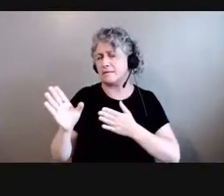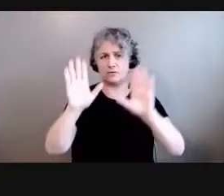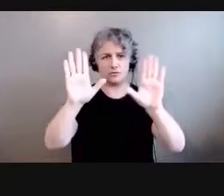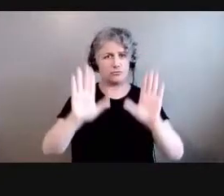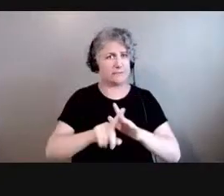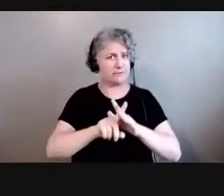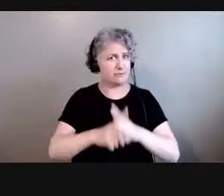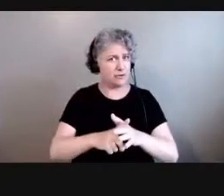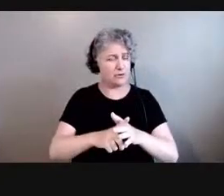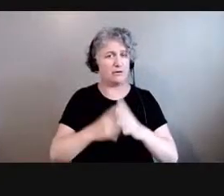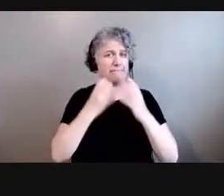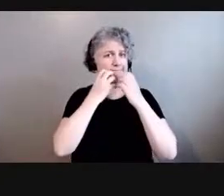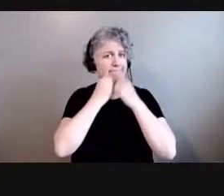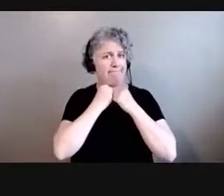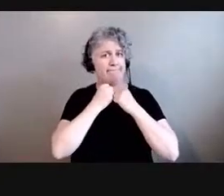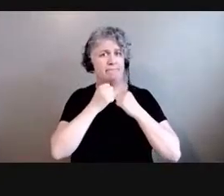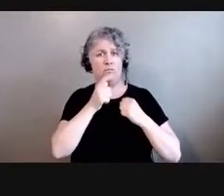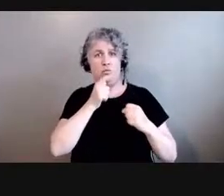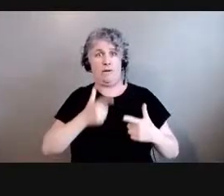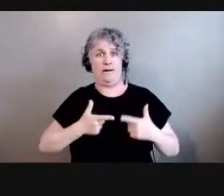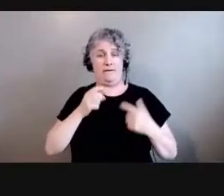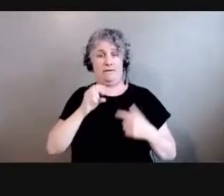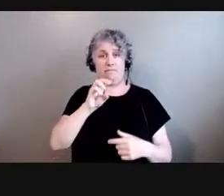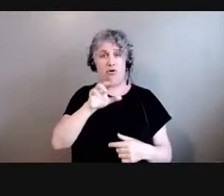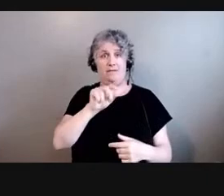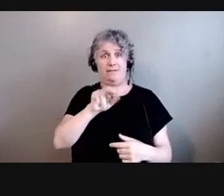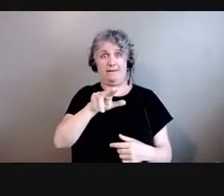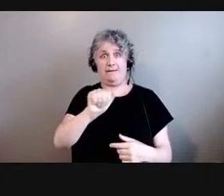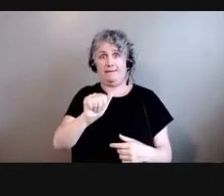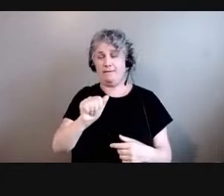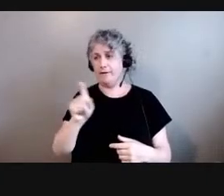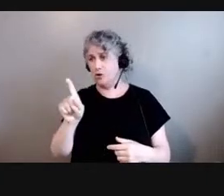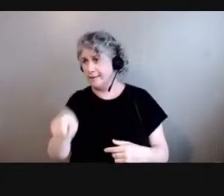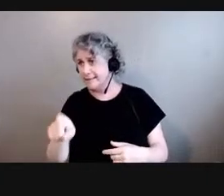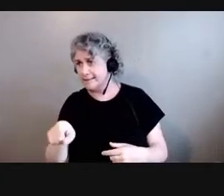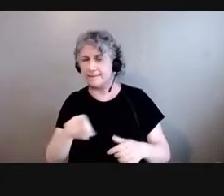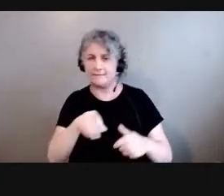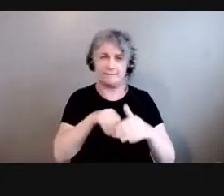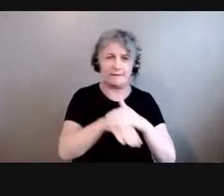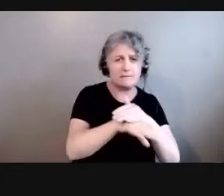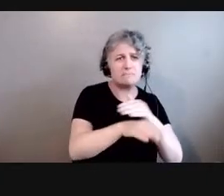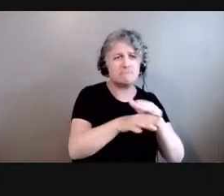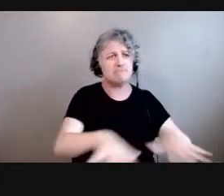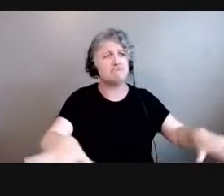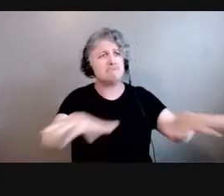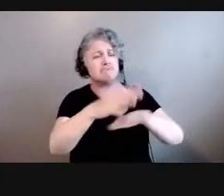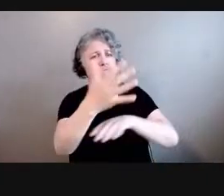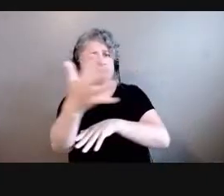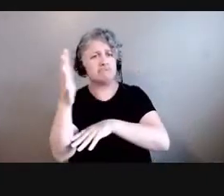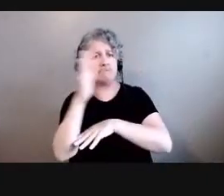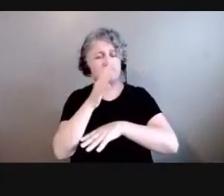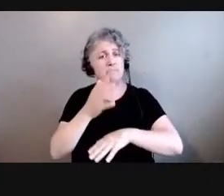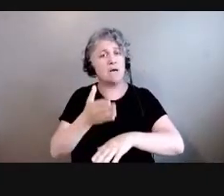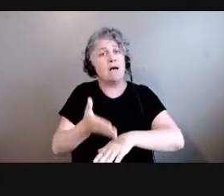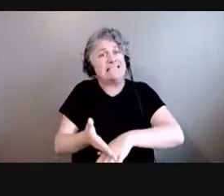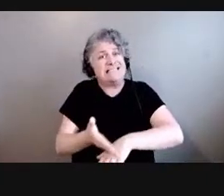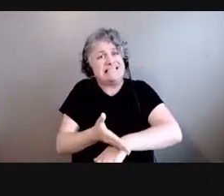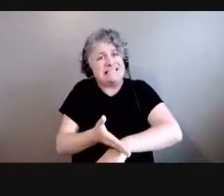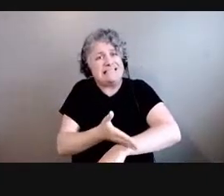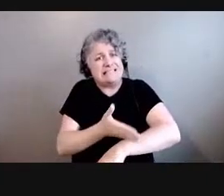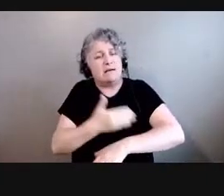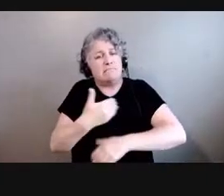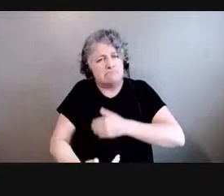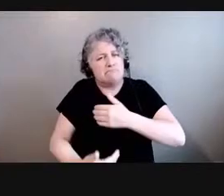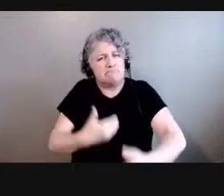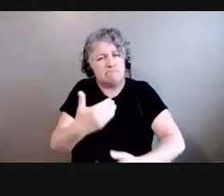start to valuing Montanans with disabilities' needs and desires to access nature, but progress has been slow, and the current governor and